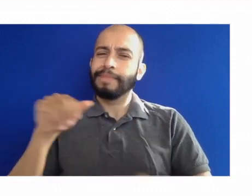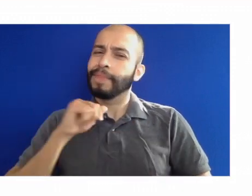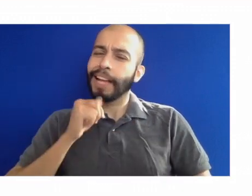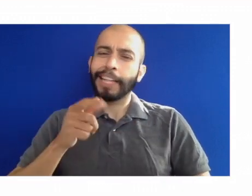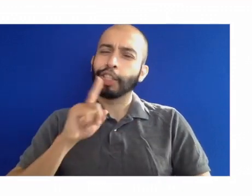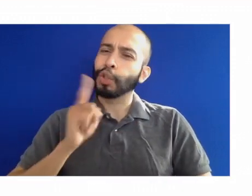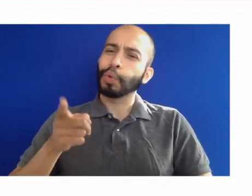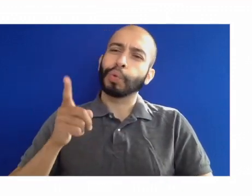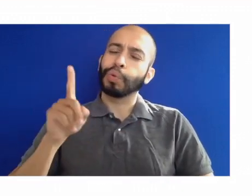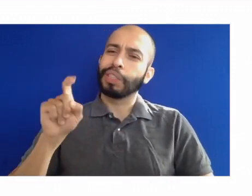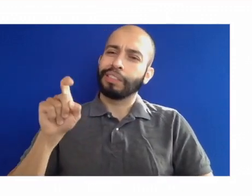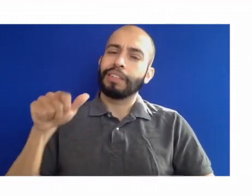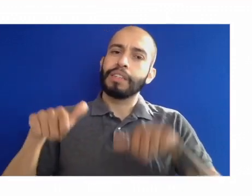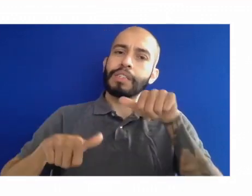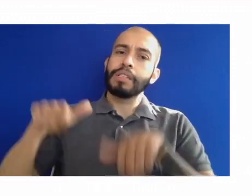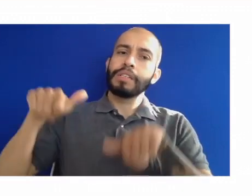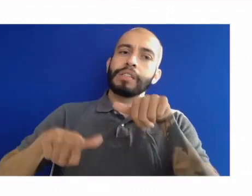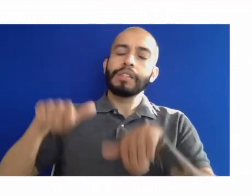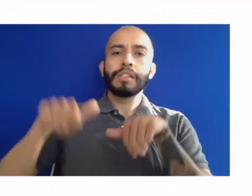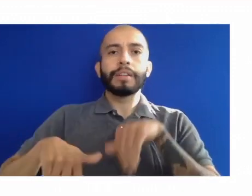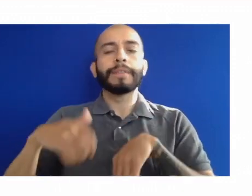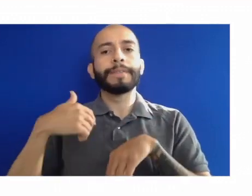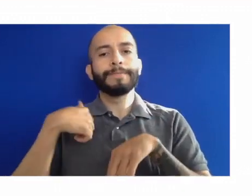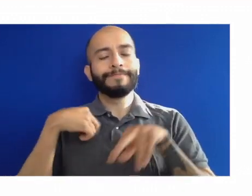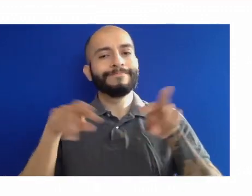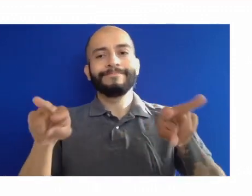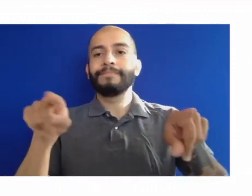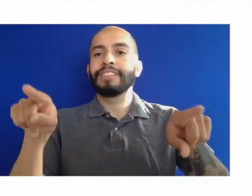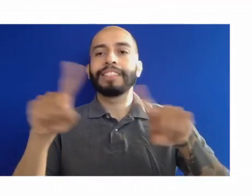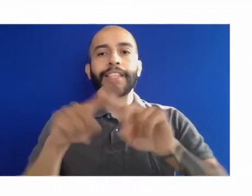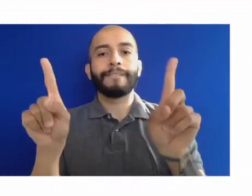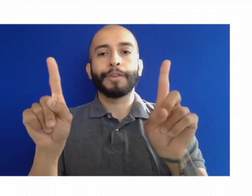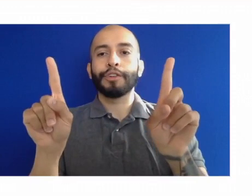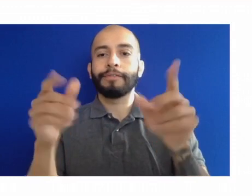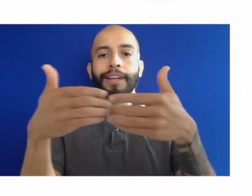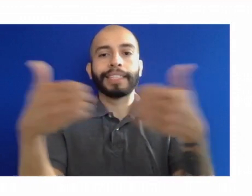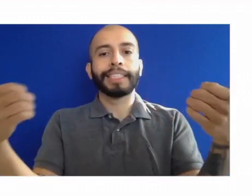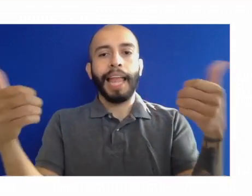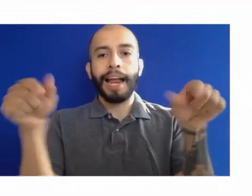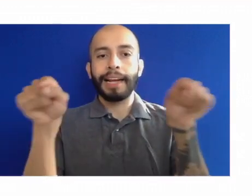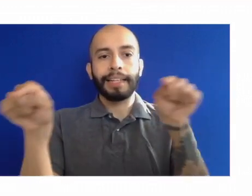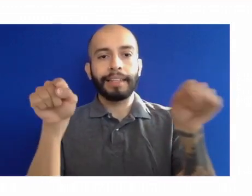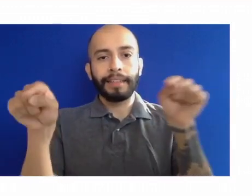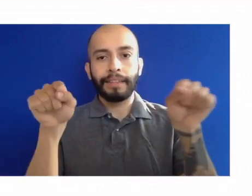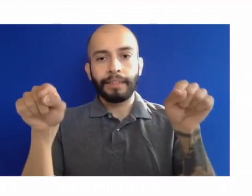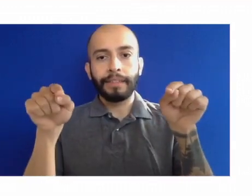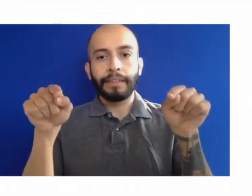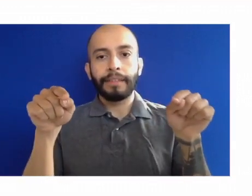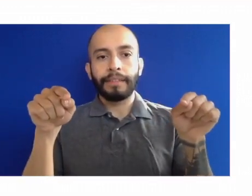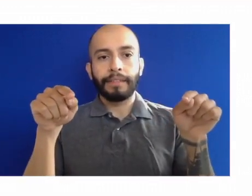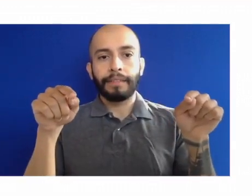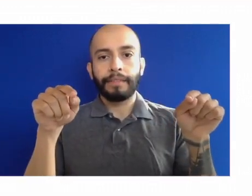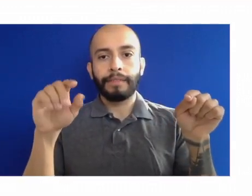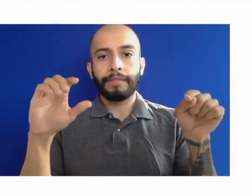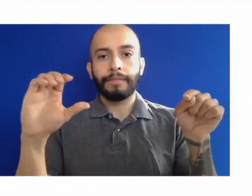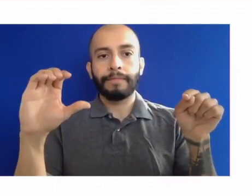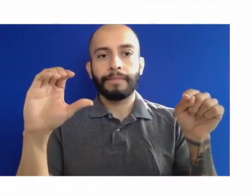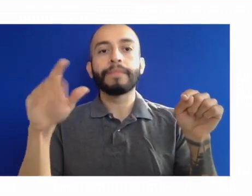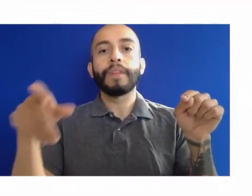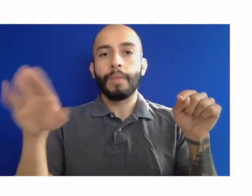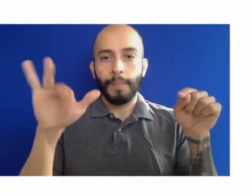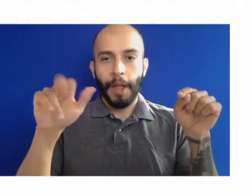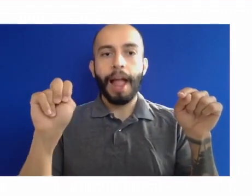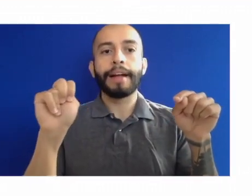Brian Castrucci talk about this yesterday, that there's opinion, and then there's stuff that's clearly false. And so we found, you know, about